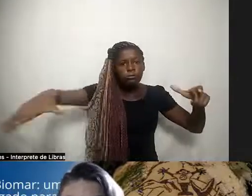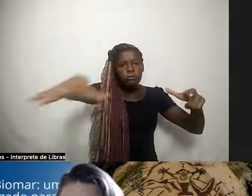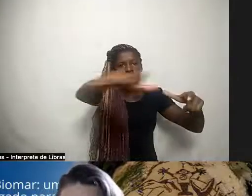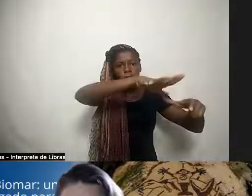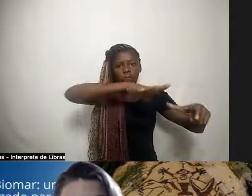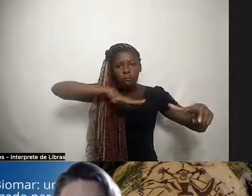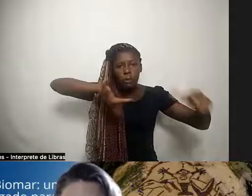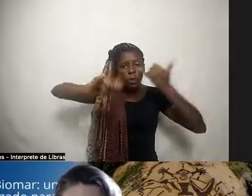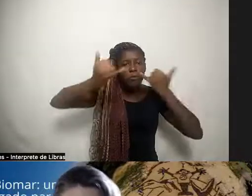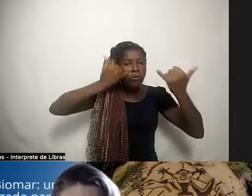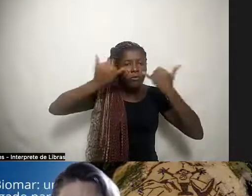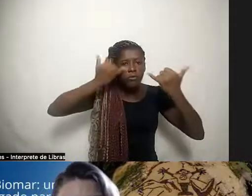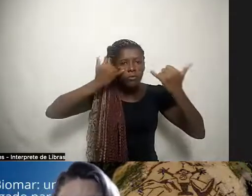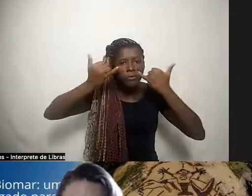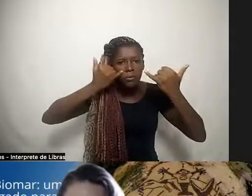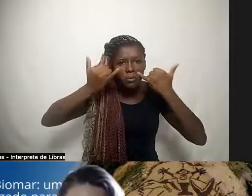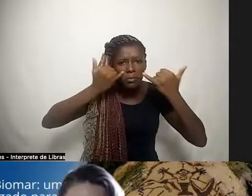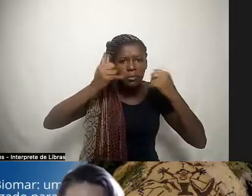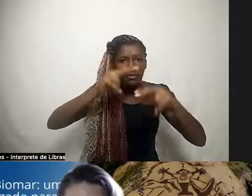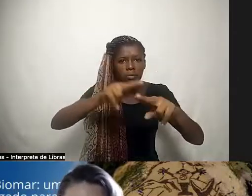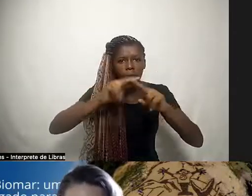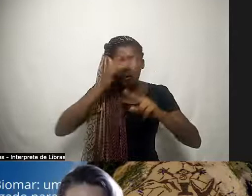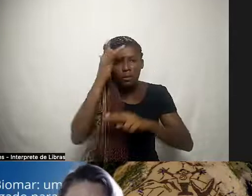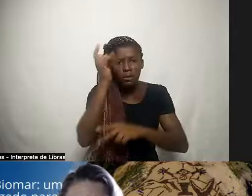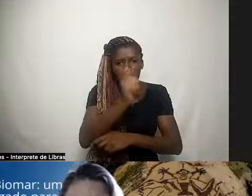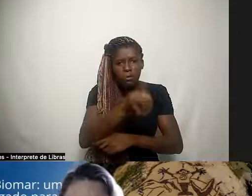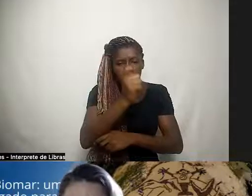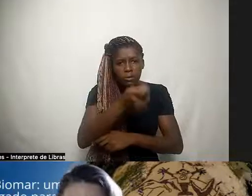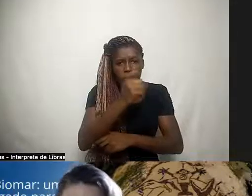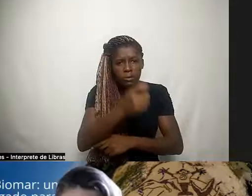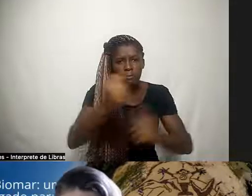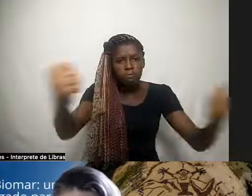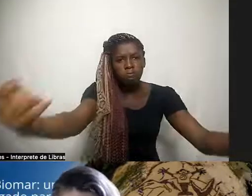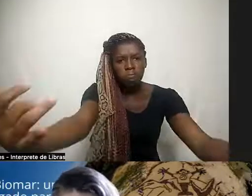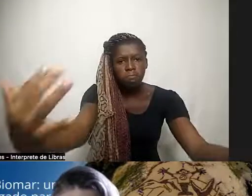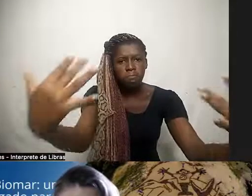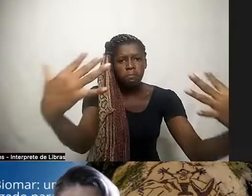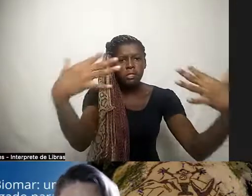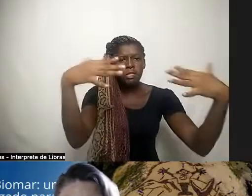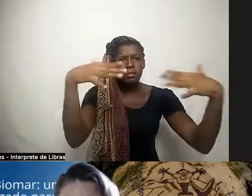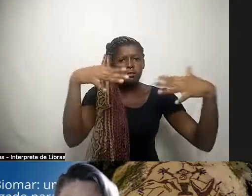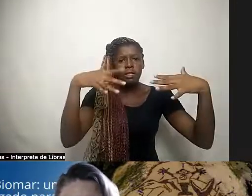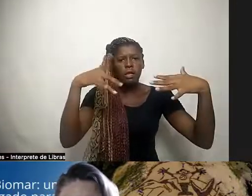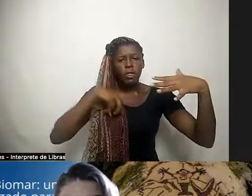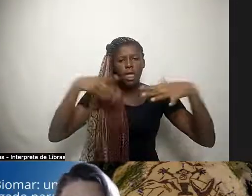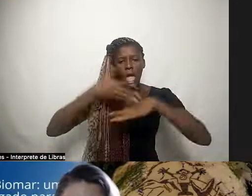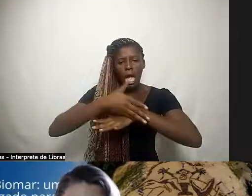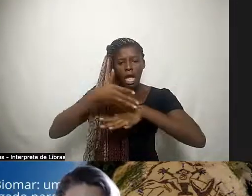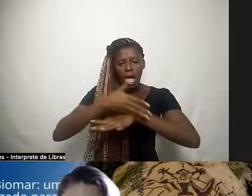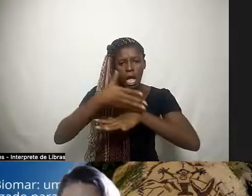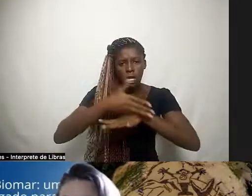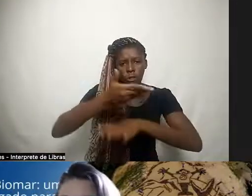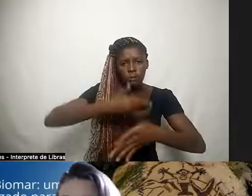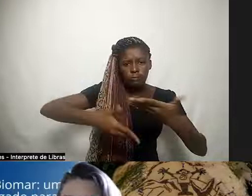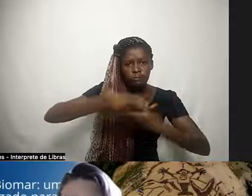educators, tour guides, fishermen, and people directly connected to the ocean. So the Biomar Network has